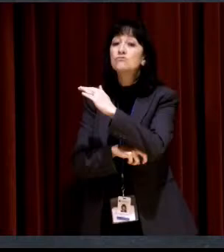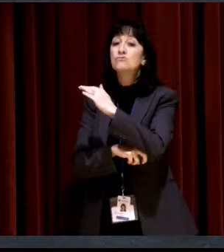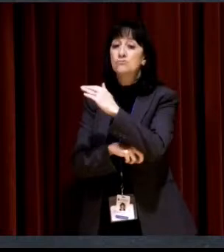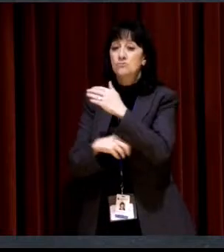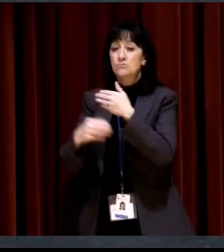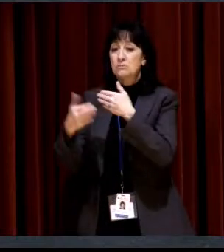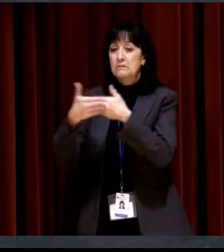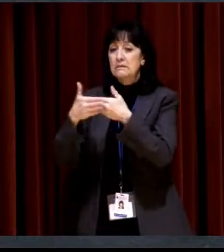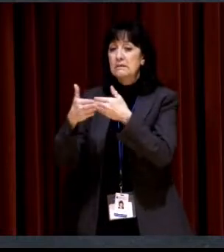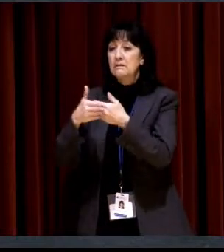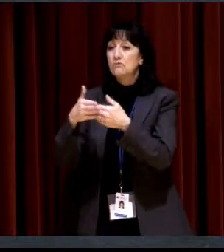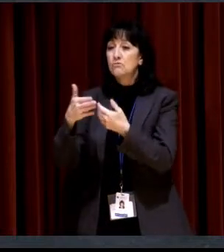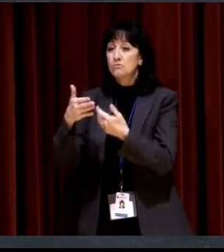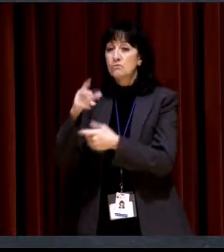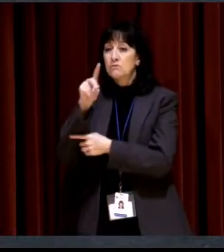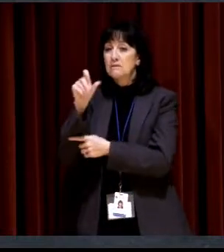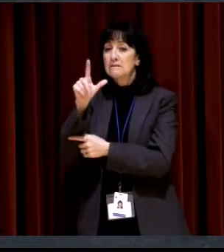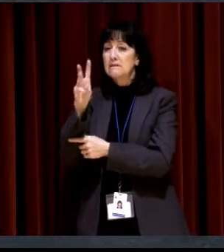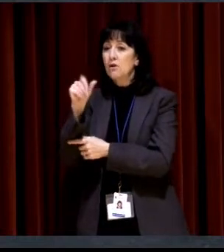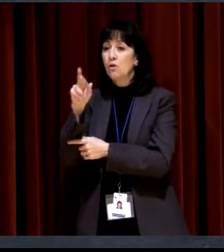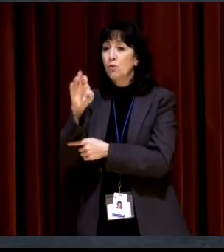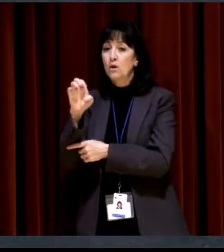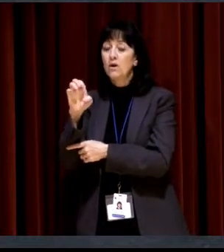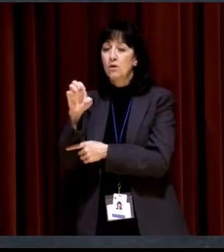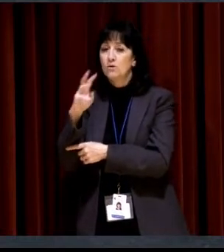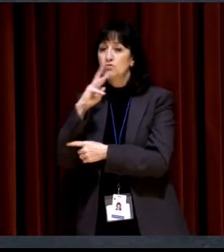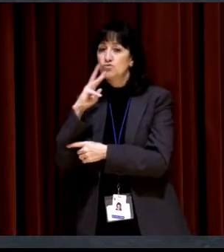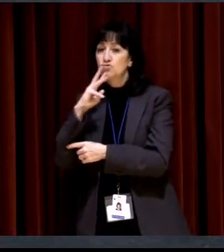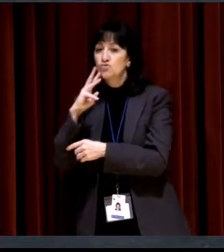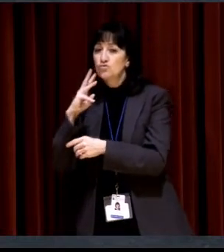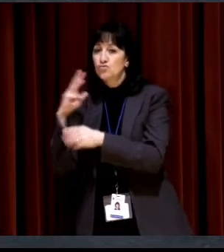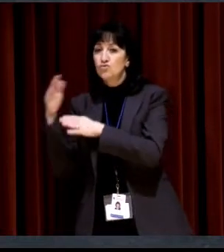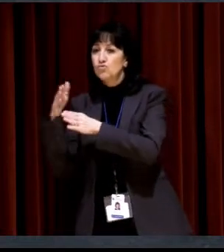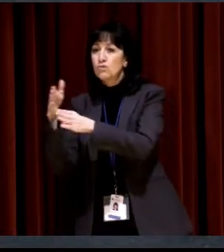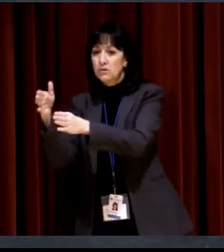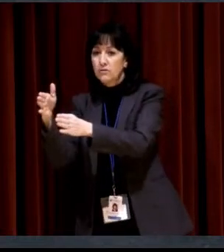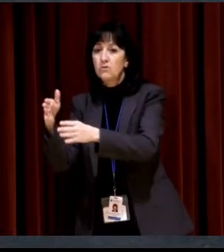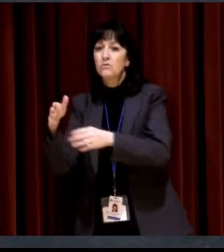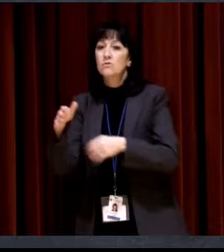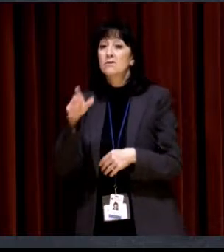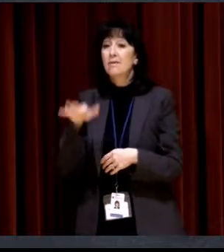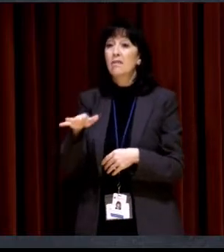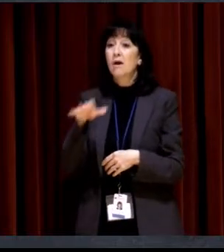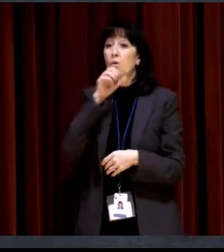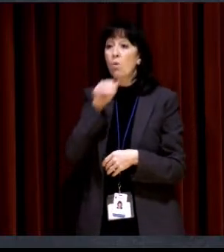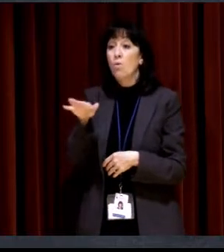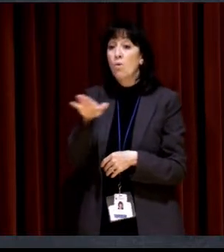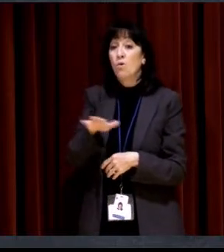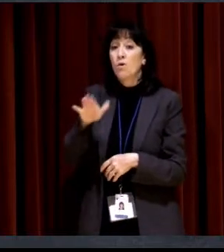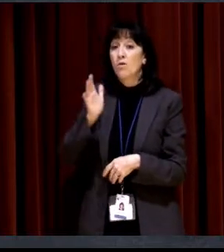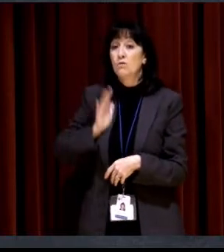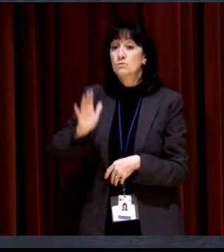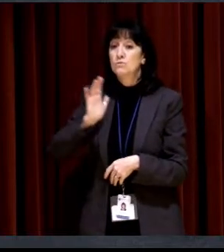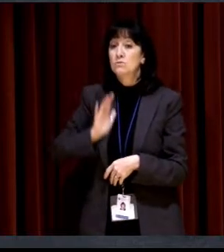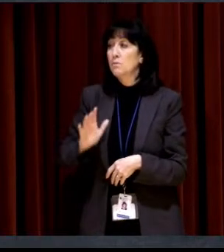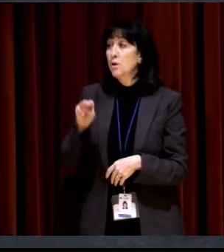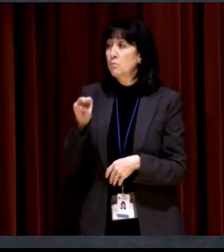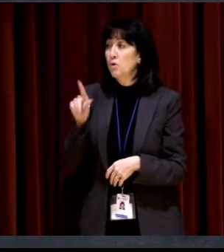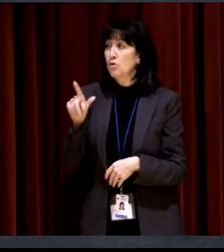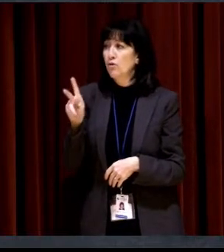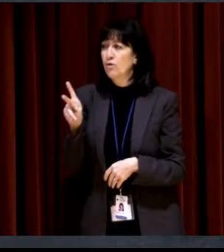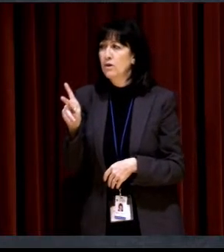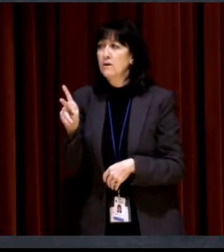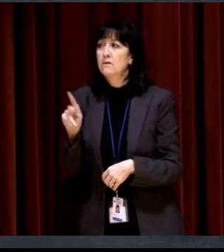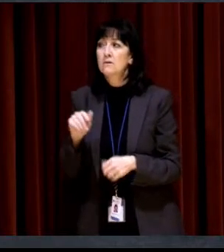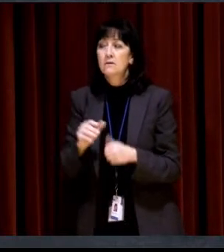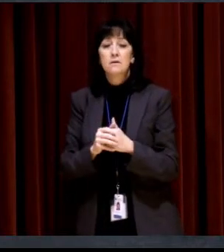Riverside to the school there, what used to be Martin Luther King School. So we're going to work with the mayor to do